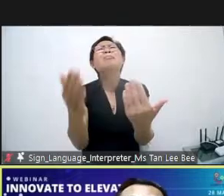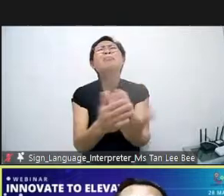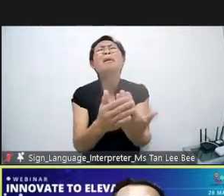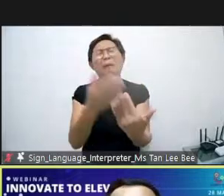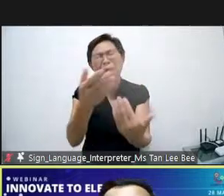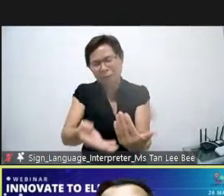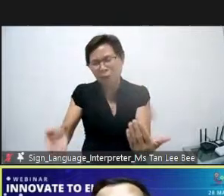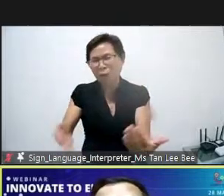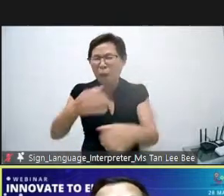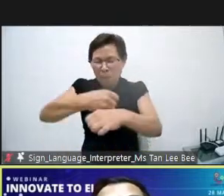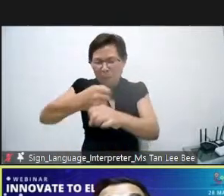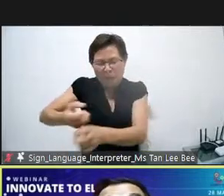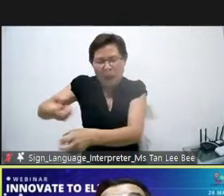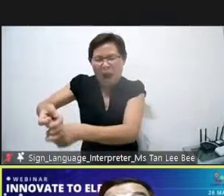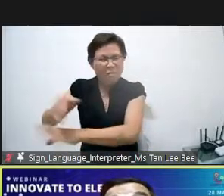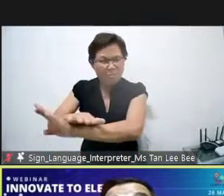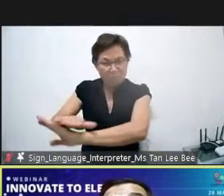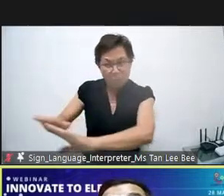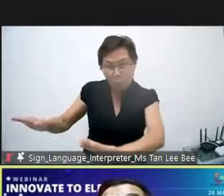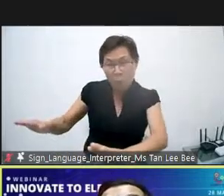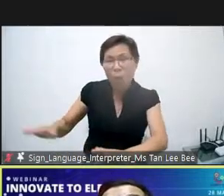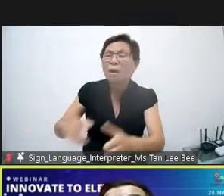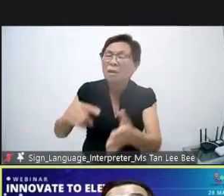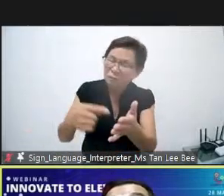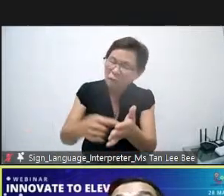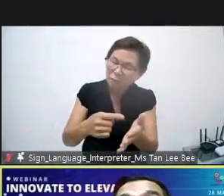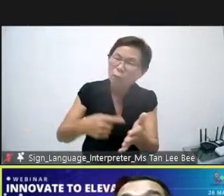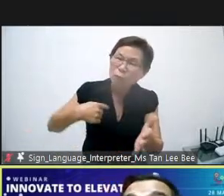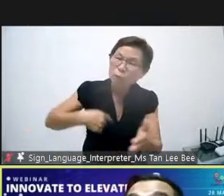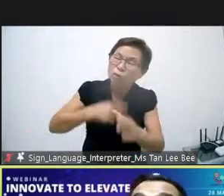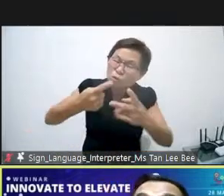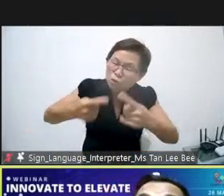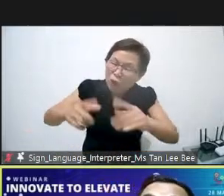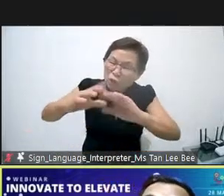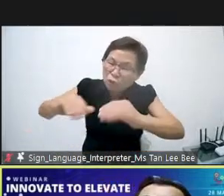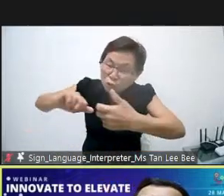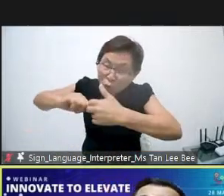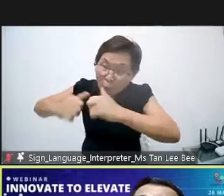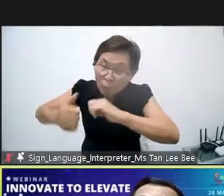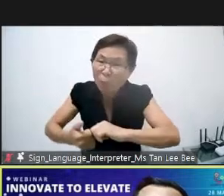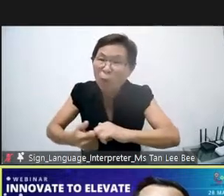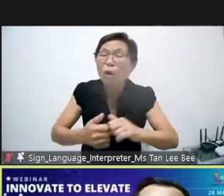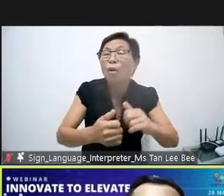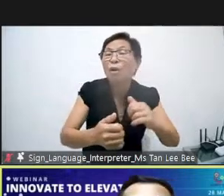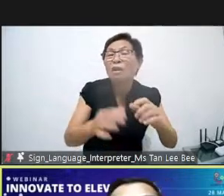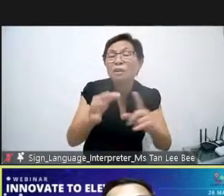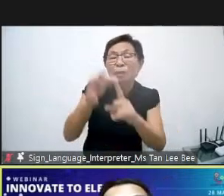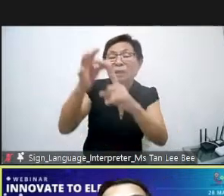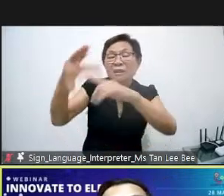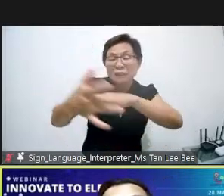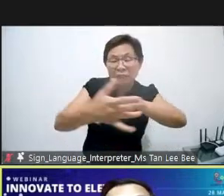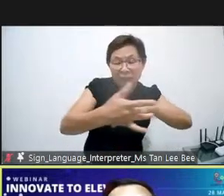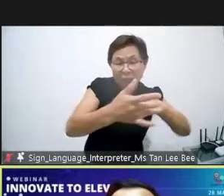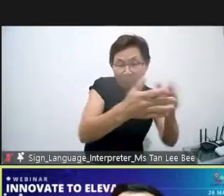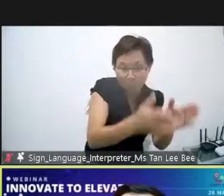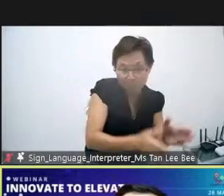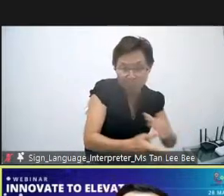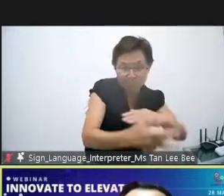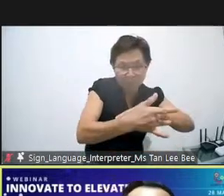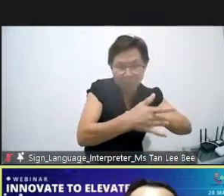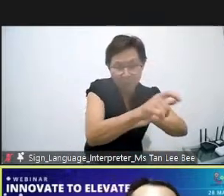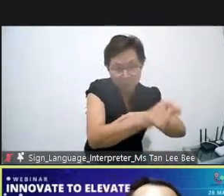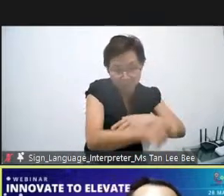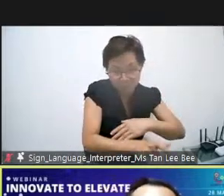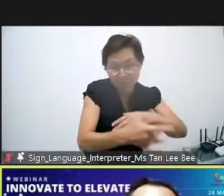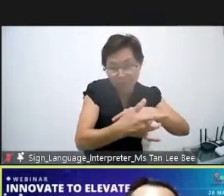Sometimes we have problems we want to solve, especially when it comes to technical people. As in my